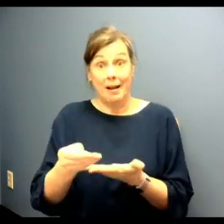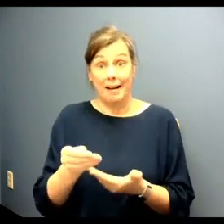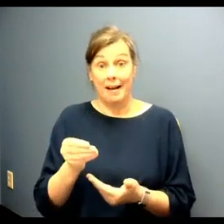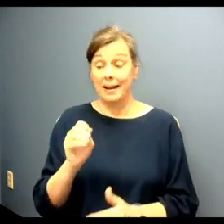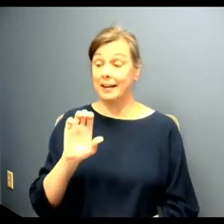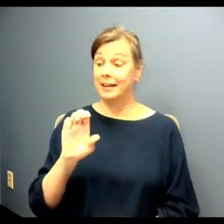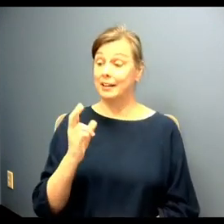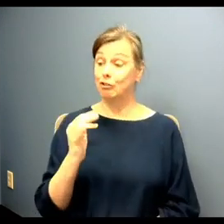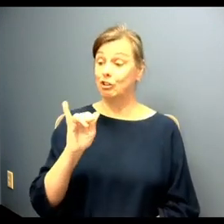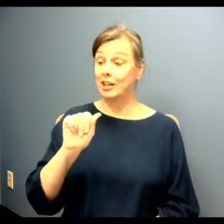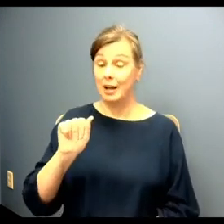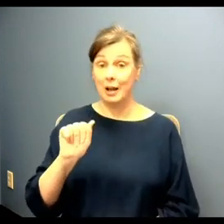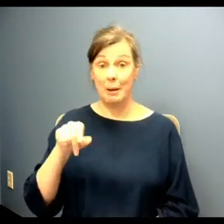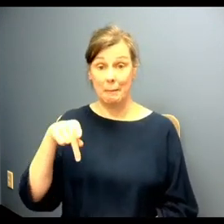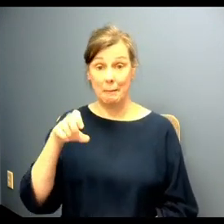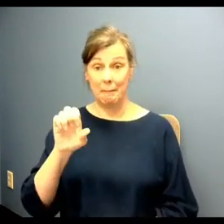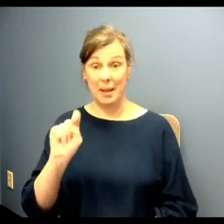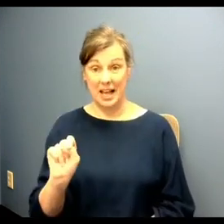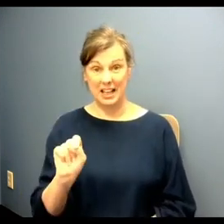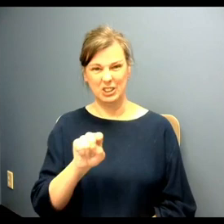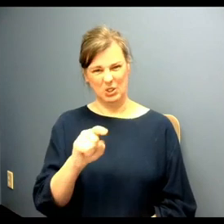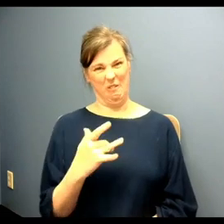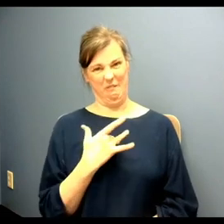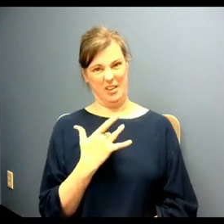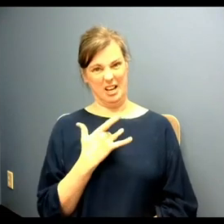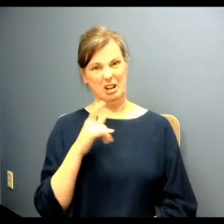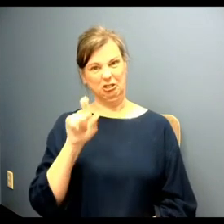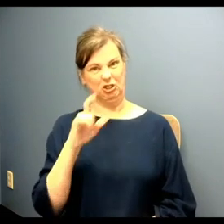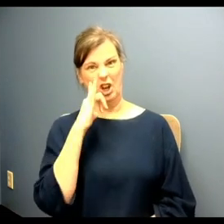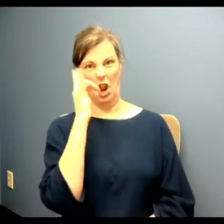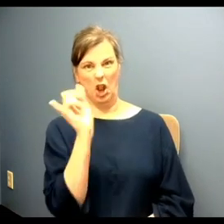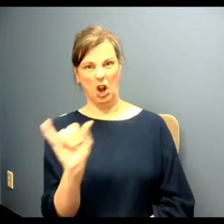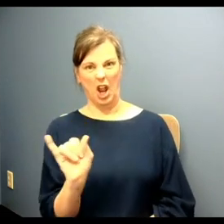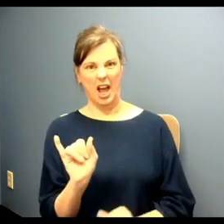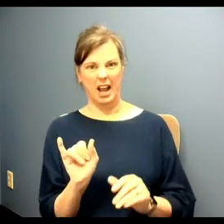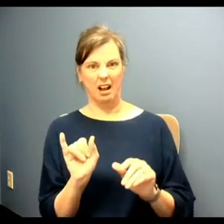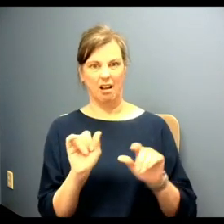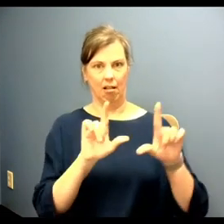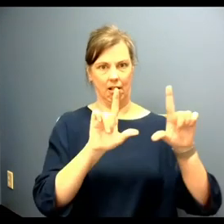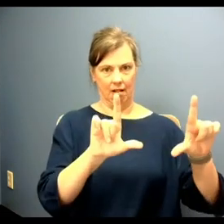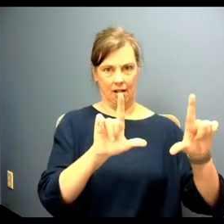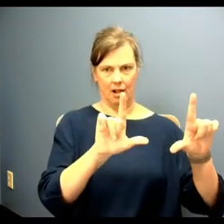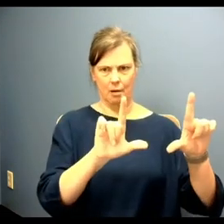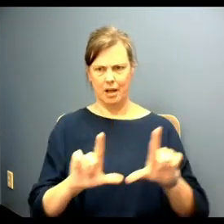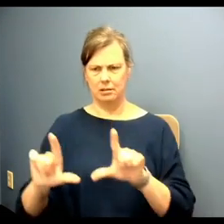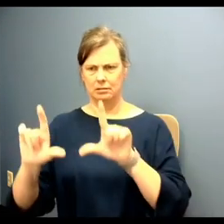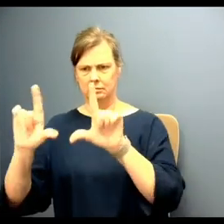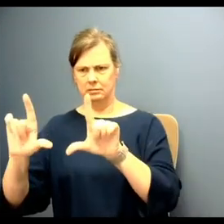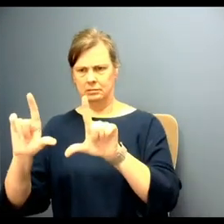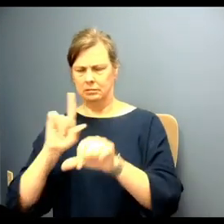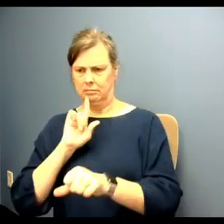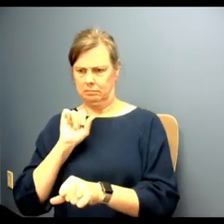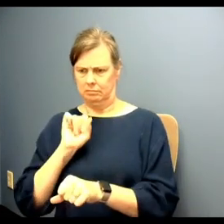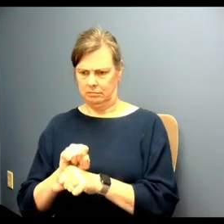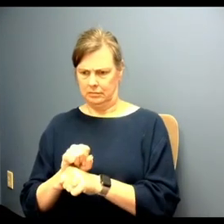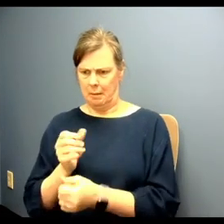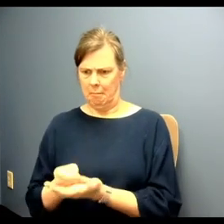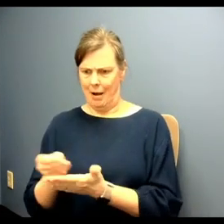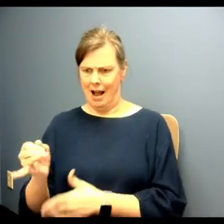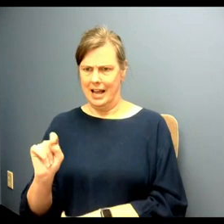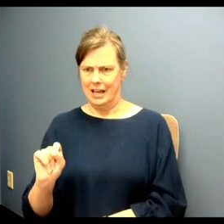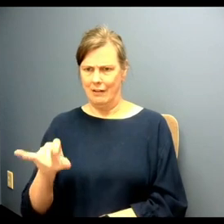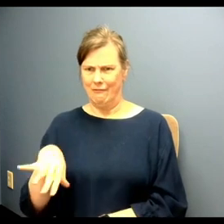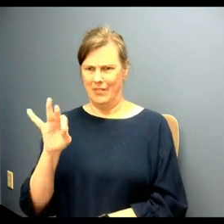give it a try, it ends up looking like this picture on the right. And so this is the key idea behind what